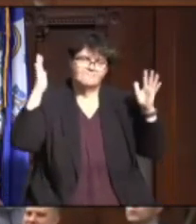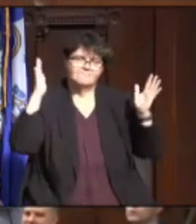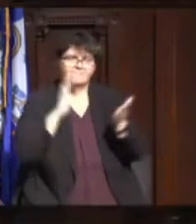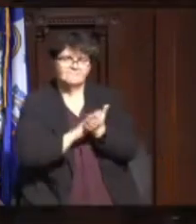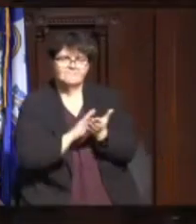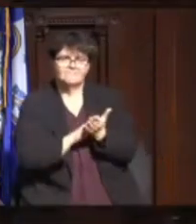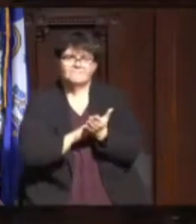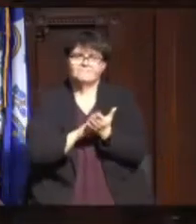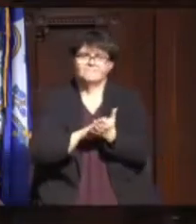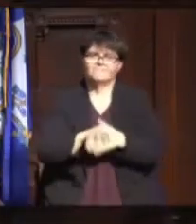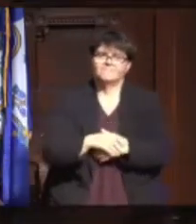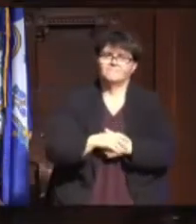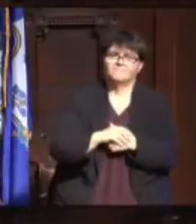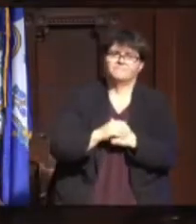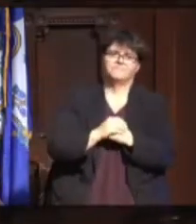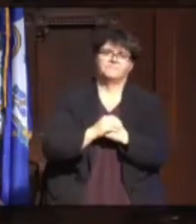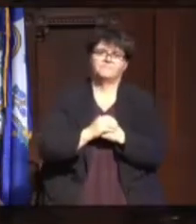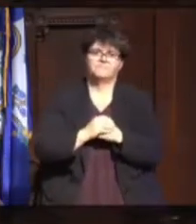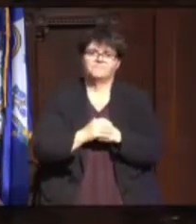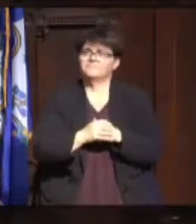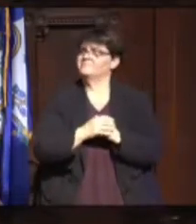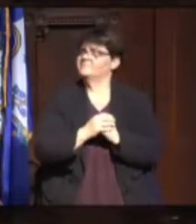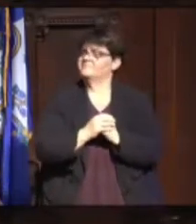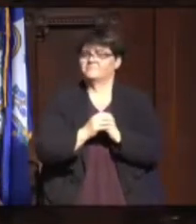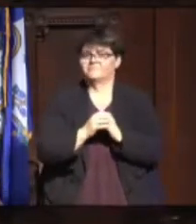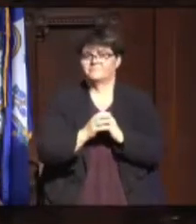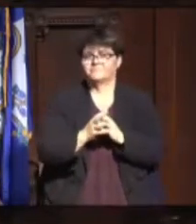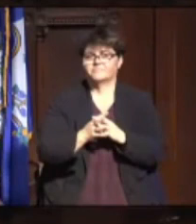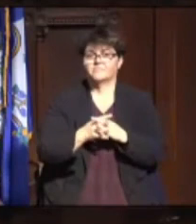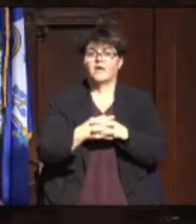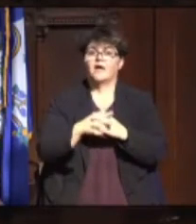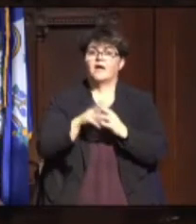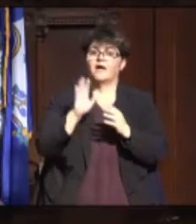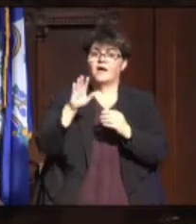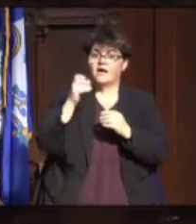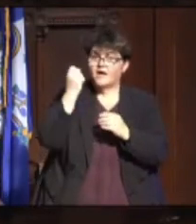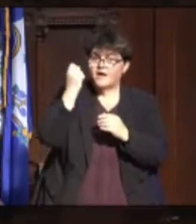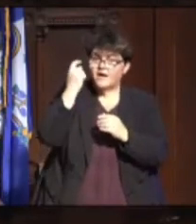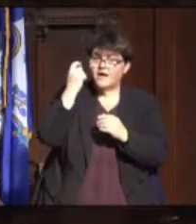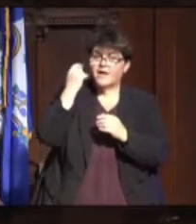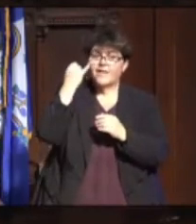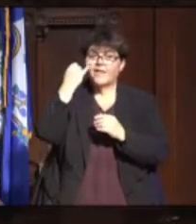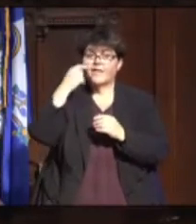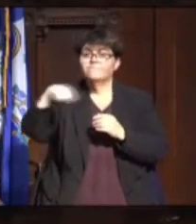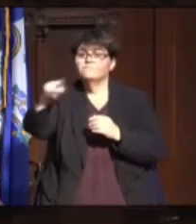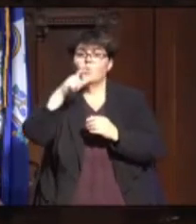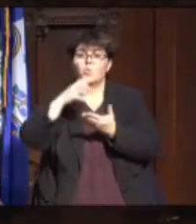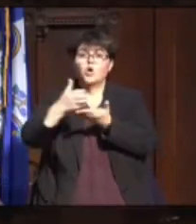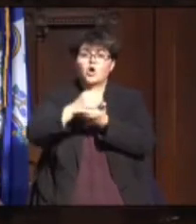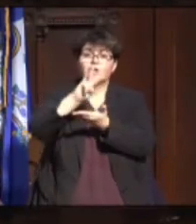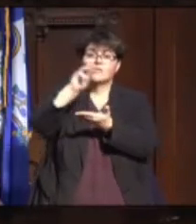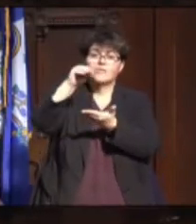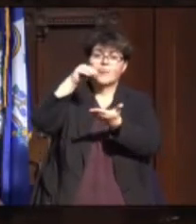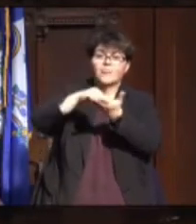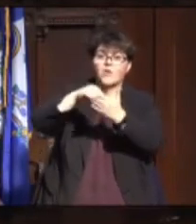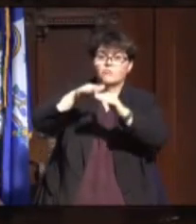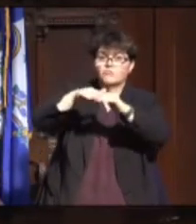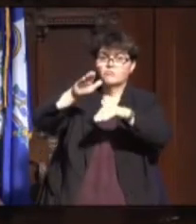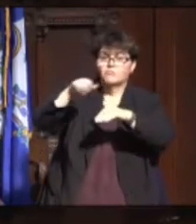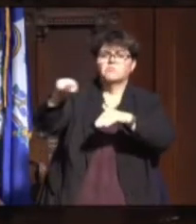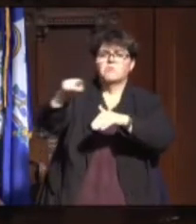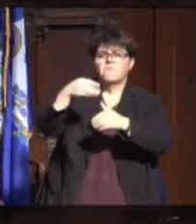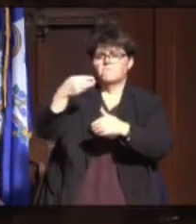Families earning less than $60,000 per year will receive a 20% tax cut. And those earning less